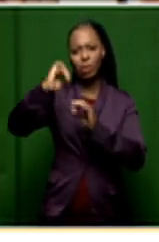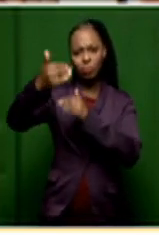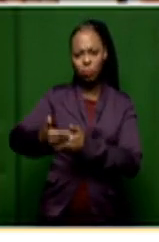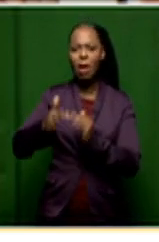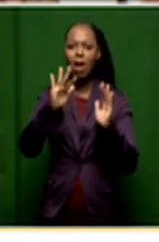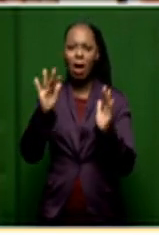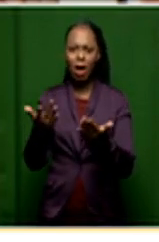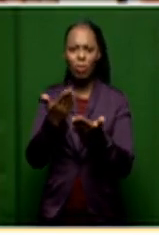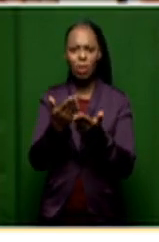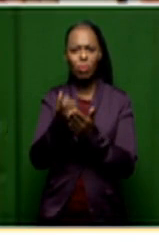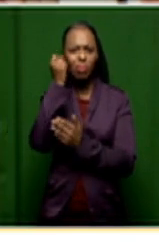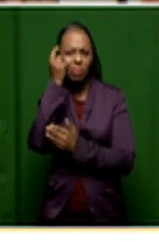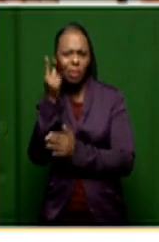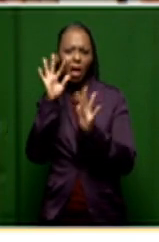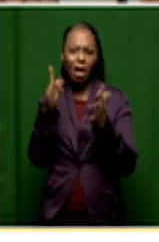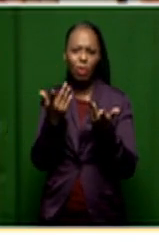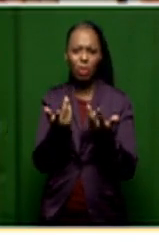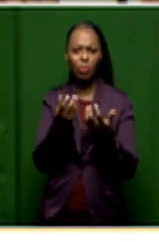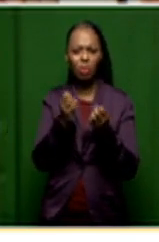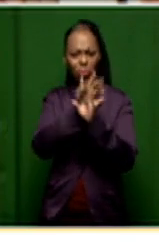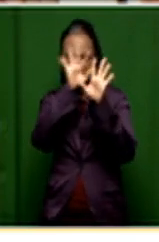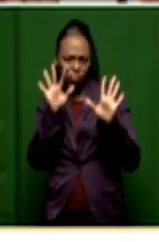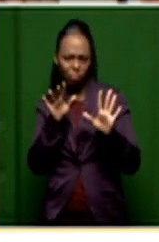we read this? What should we make of it?